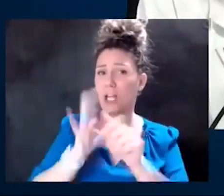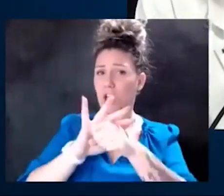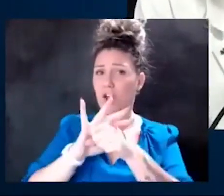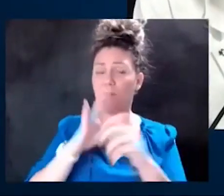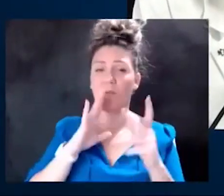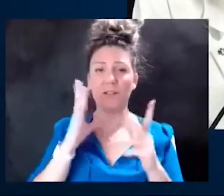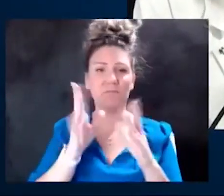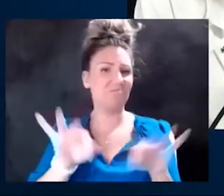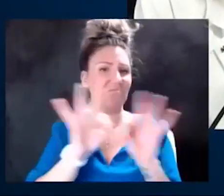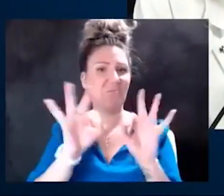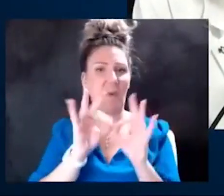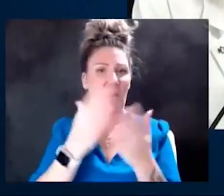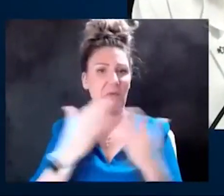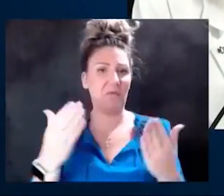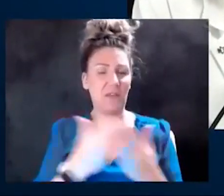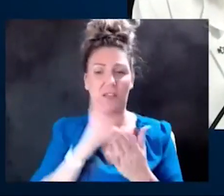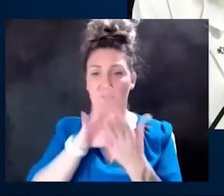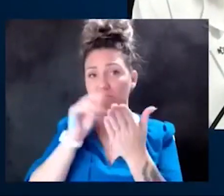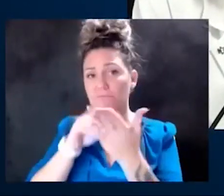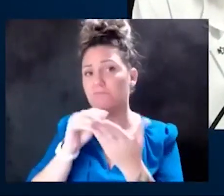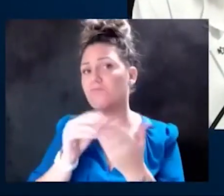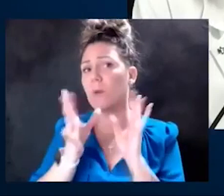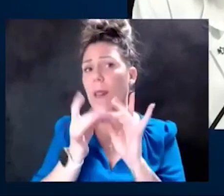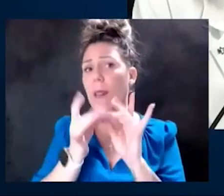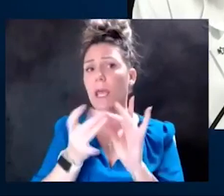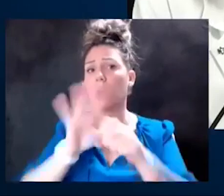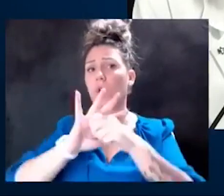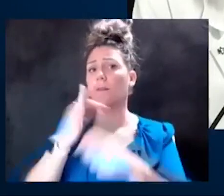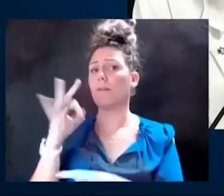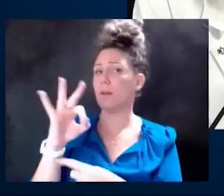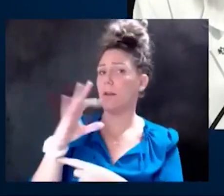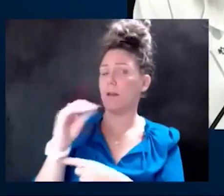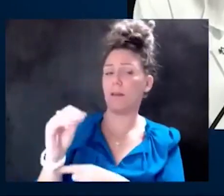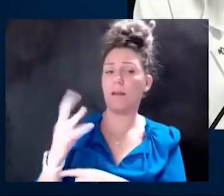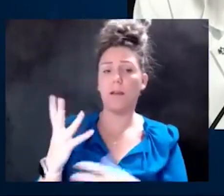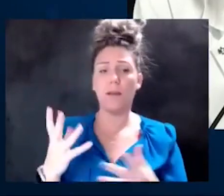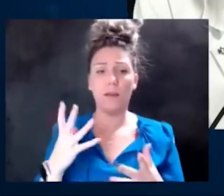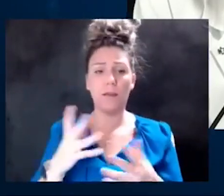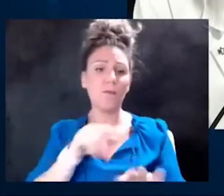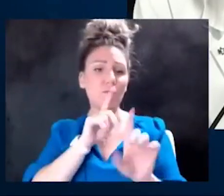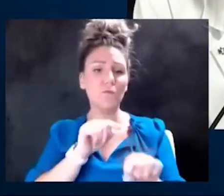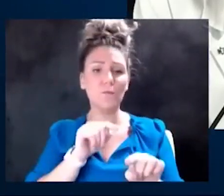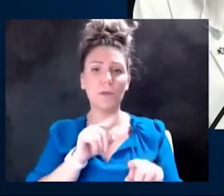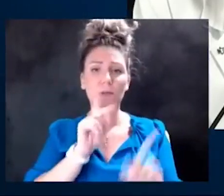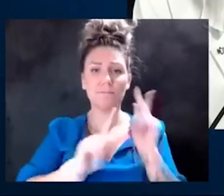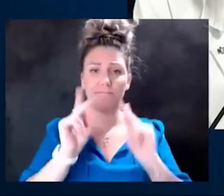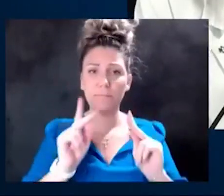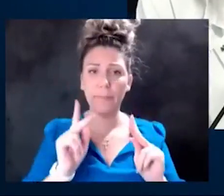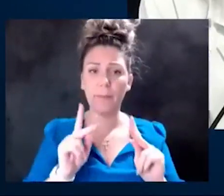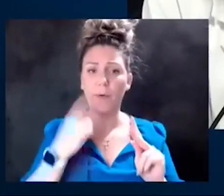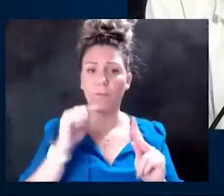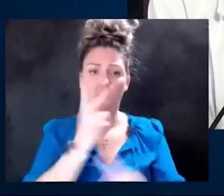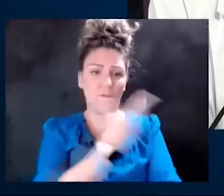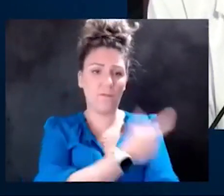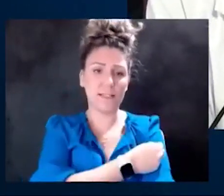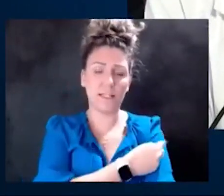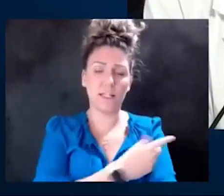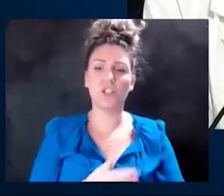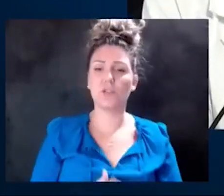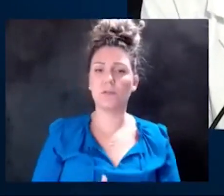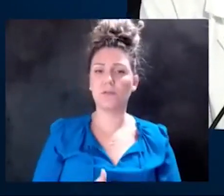things that you've learned about the pandemic and about the response of people to vaccination with Novavax and